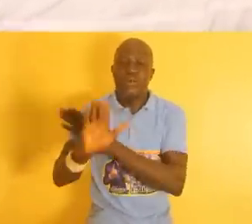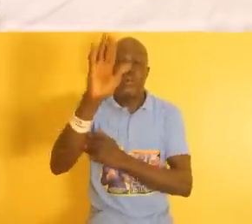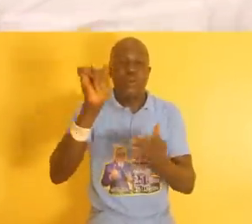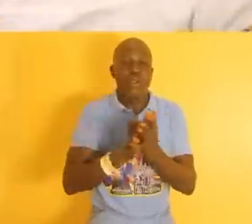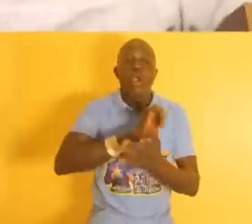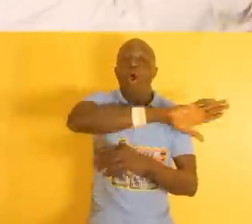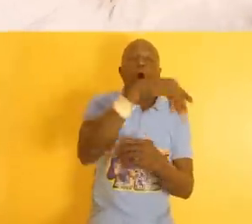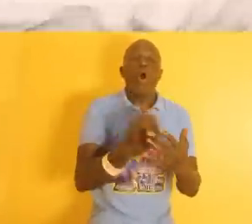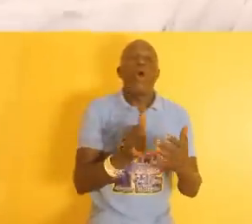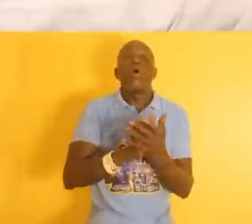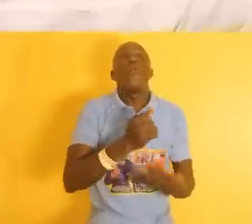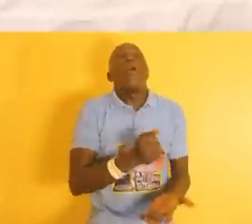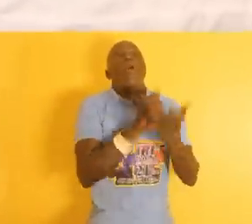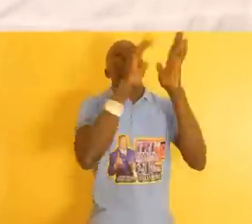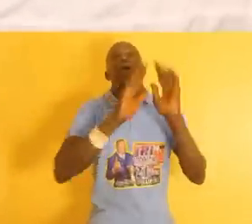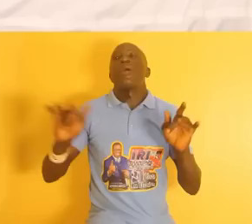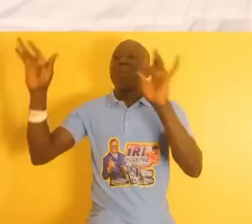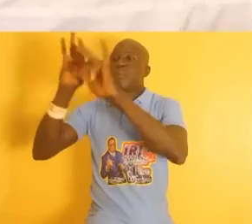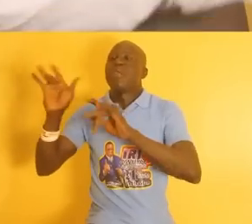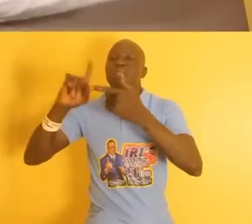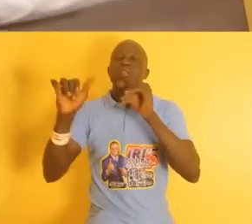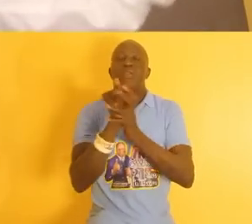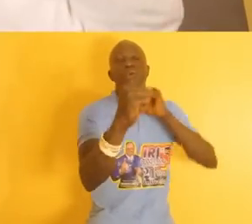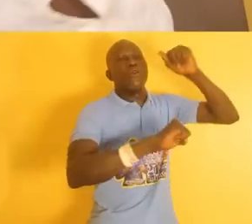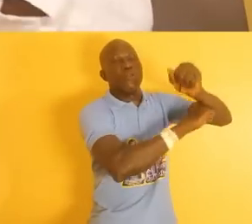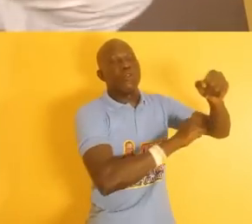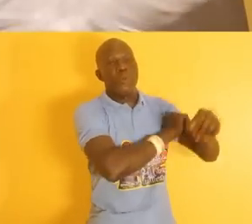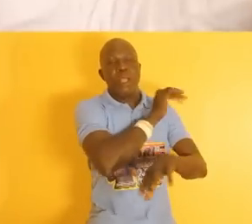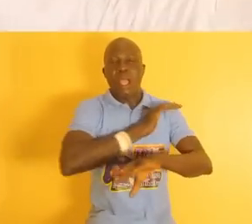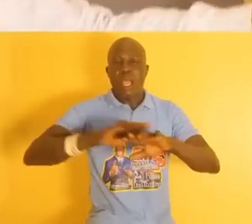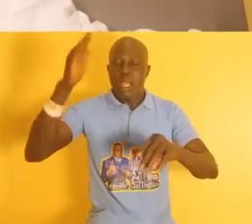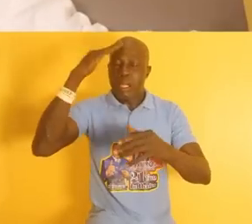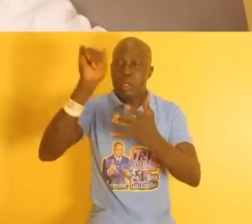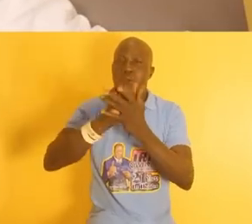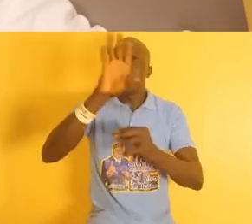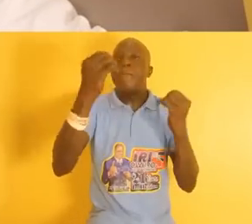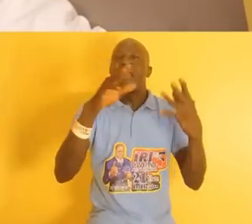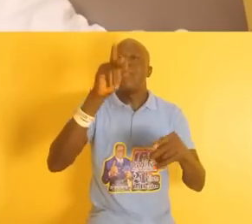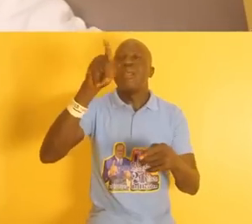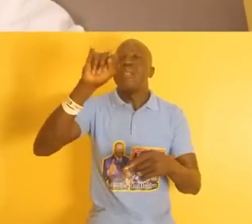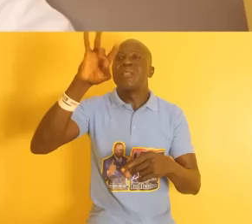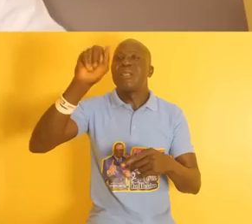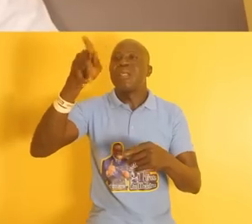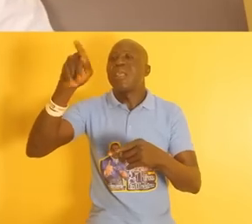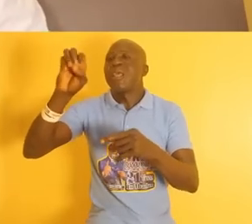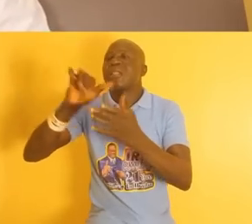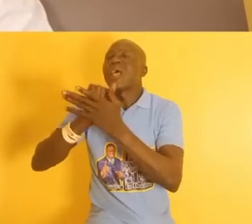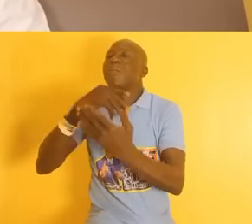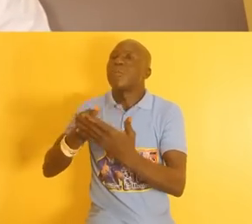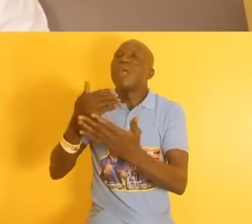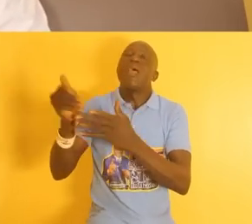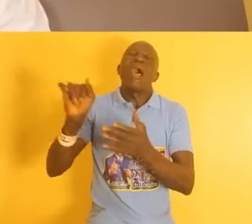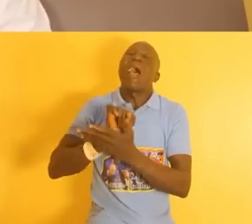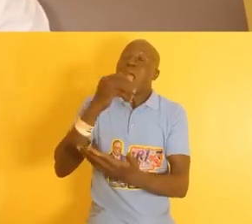of God. Ogbu awon la, no atunu All the help and support. I money ticket mo ti ra be. A lot of ticket are bought. Mo si ra kan la